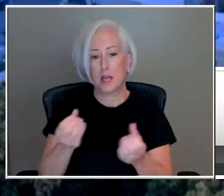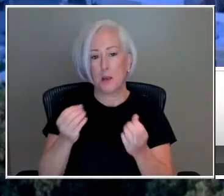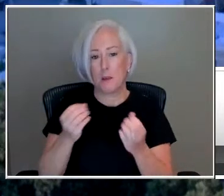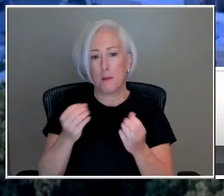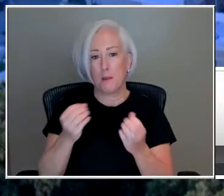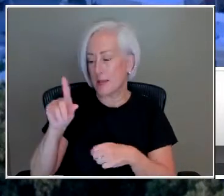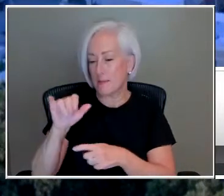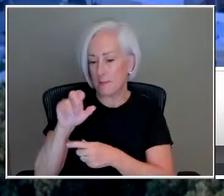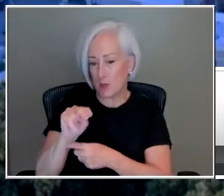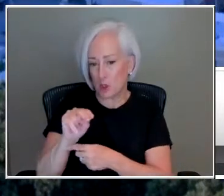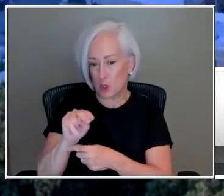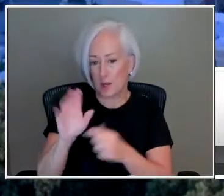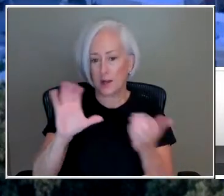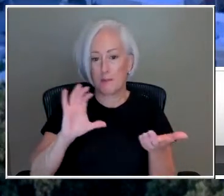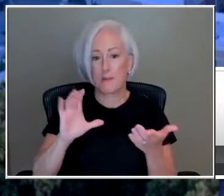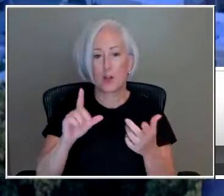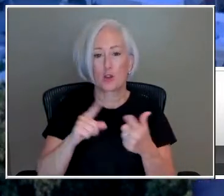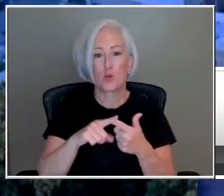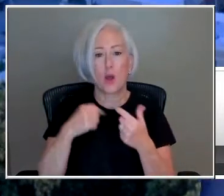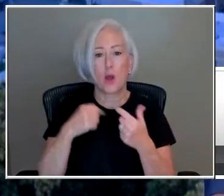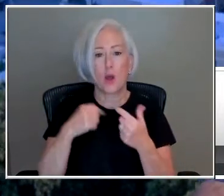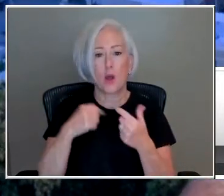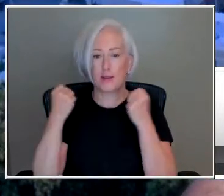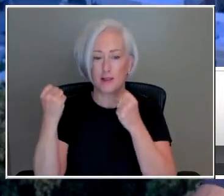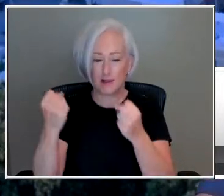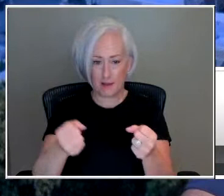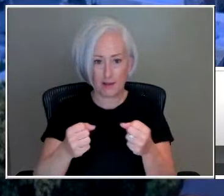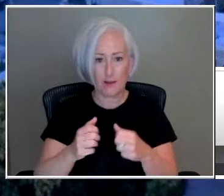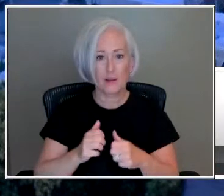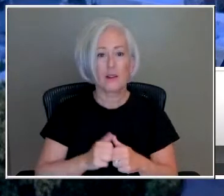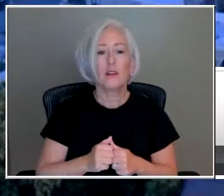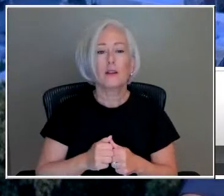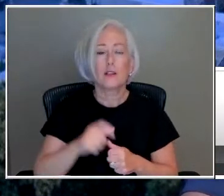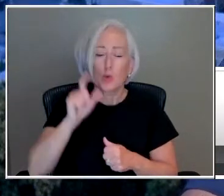be balanced a little bit as far as concern about heat. So,